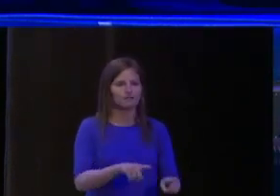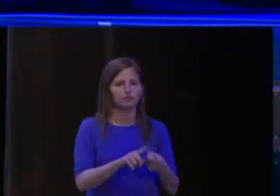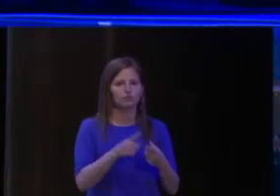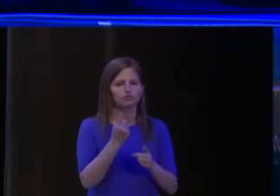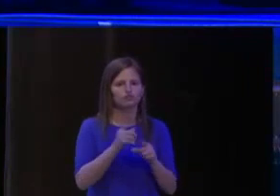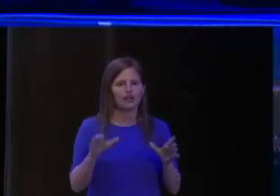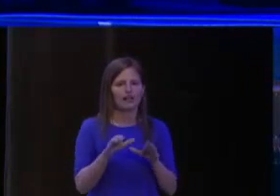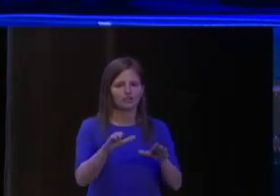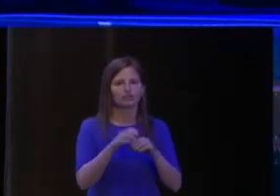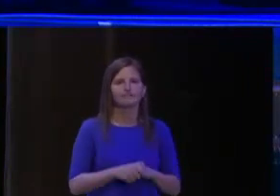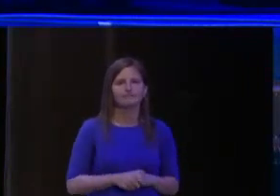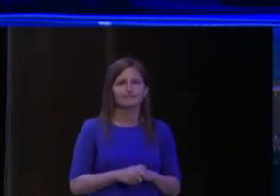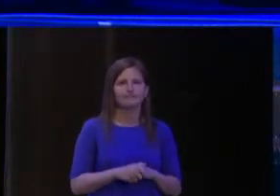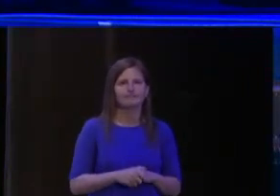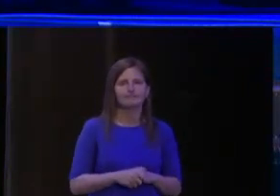right action.